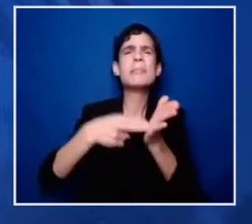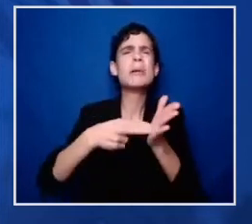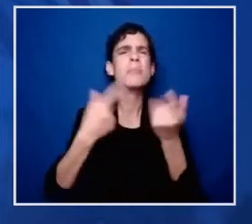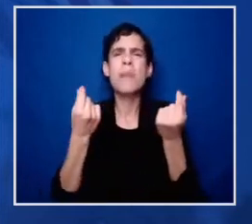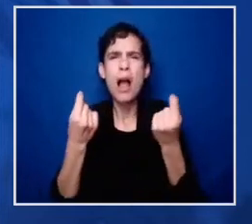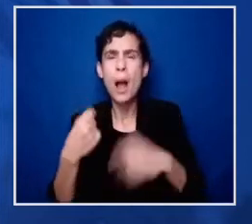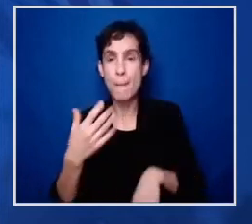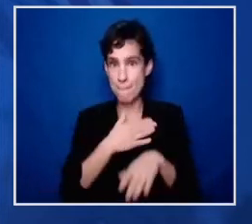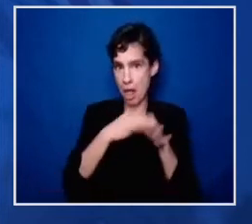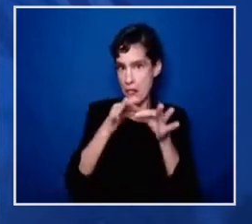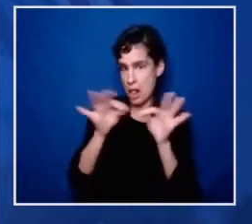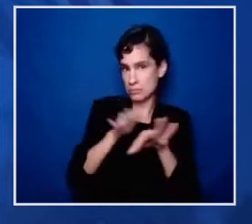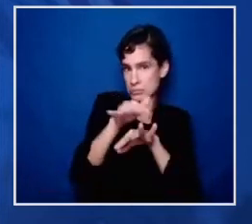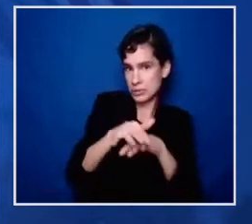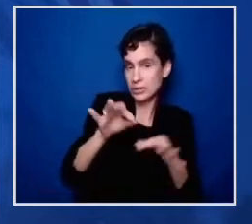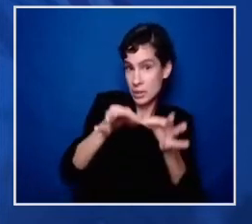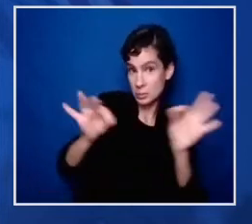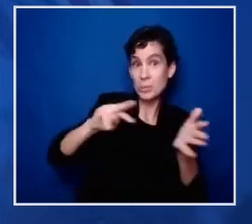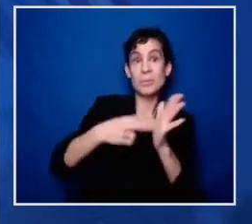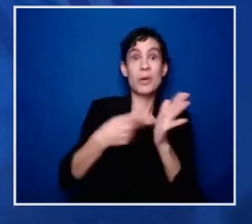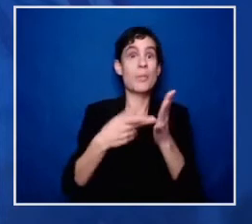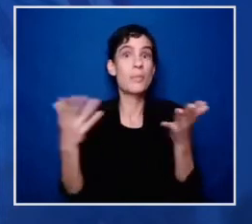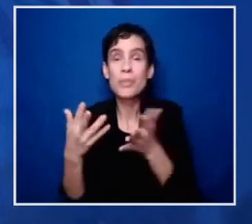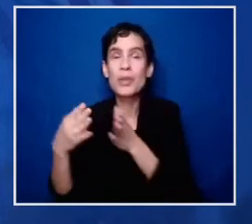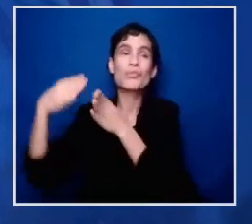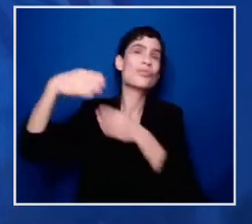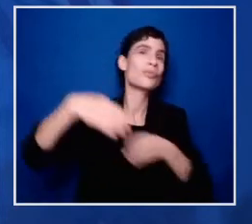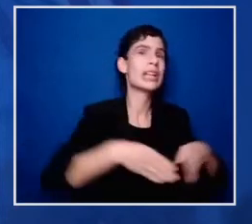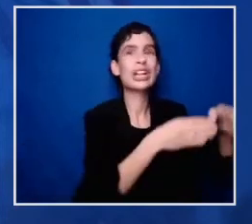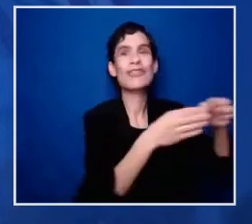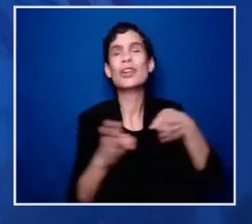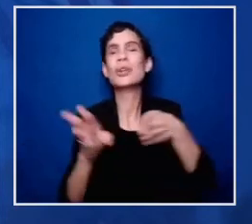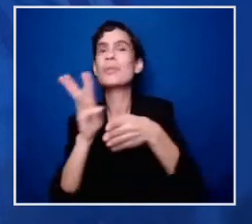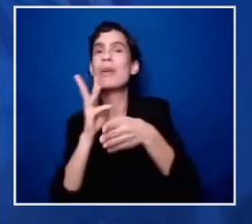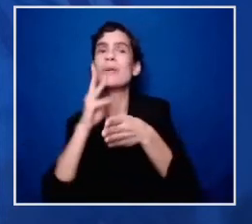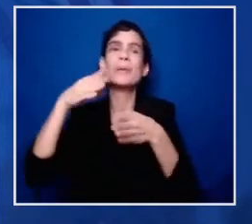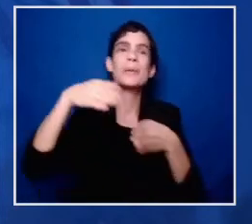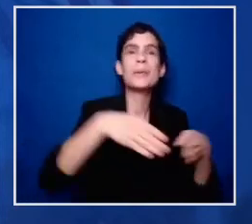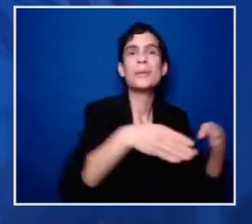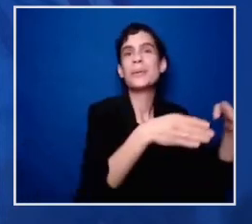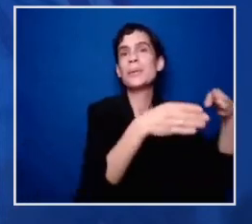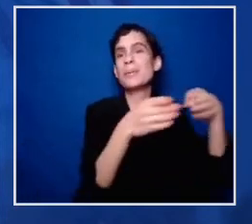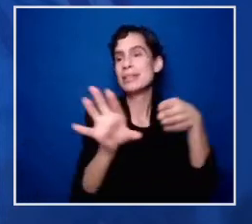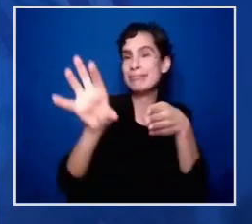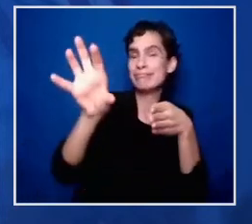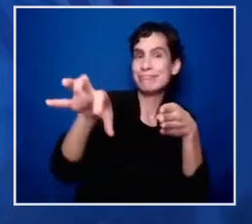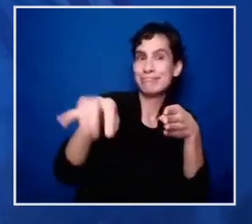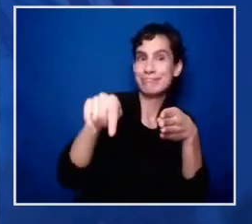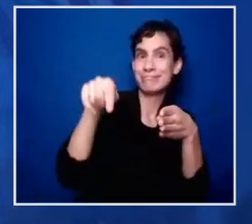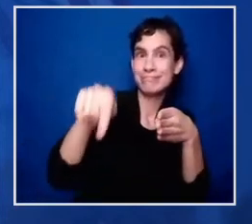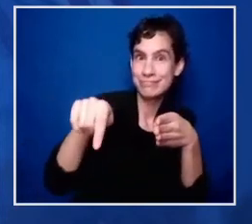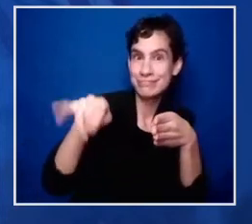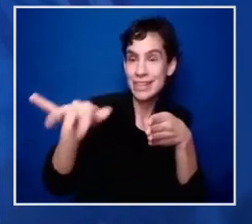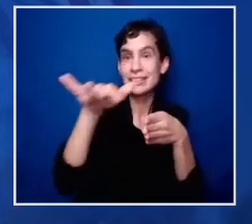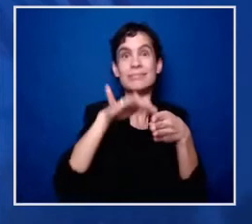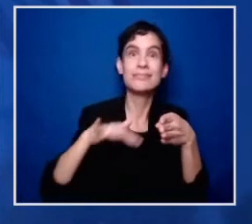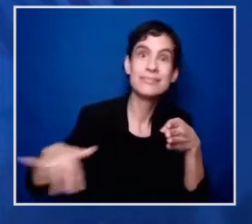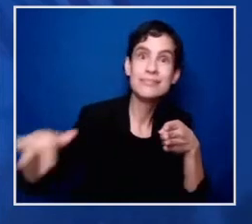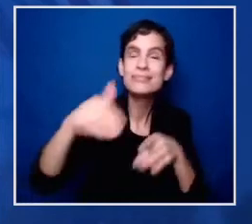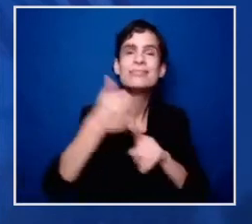you unfamiliar with the desert, a wash is like a desert river that concentrates water and nutrients from a large area. It